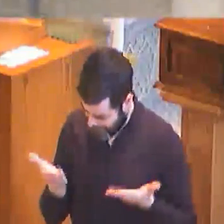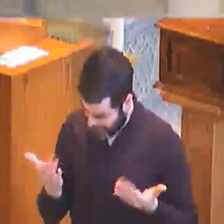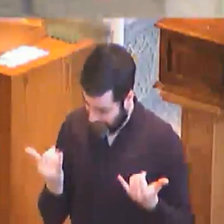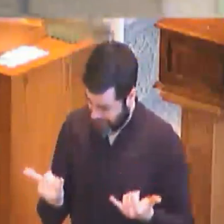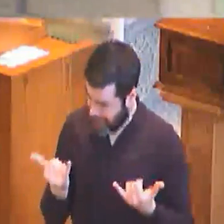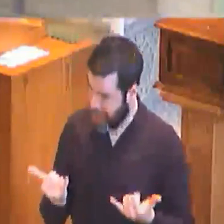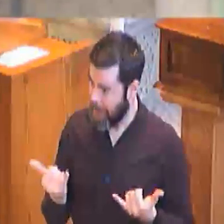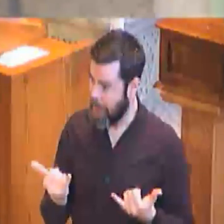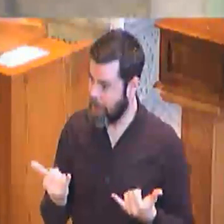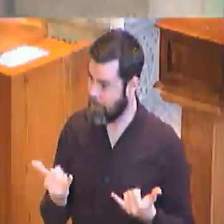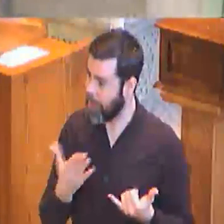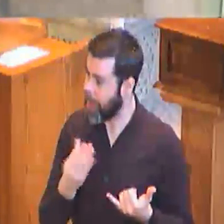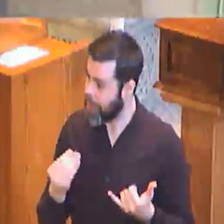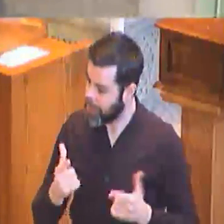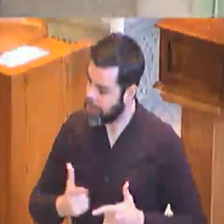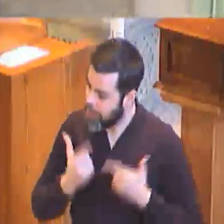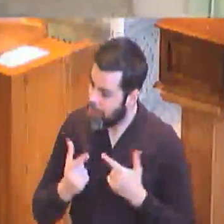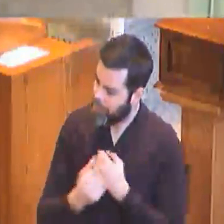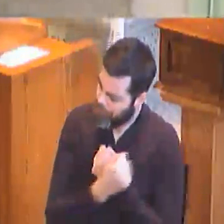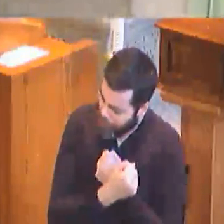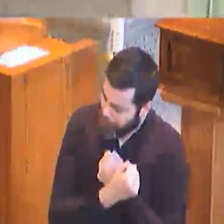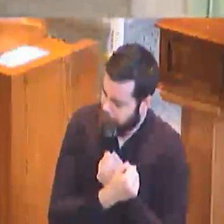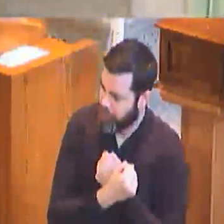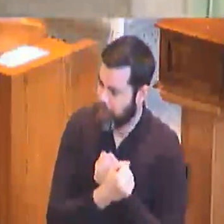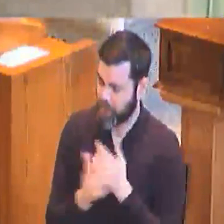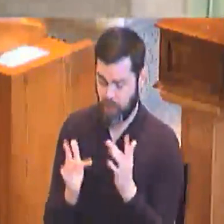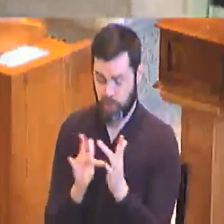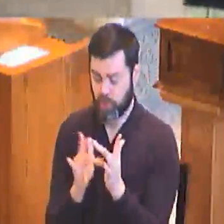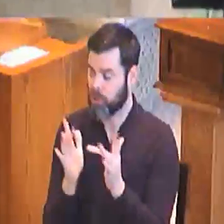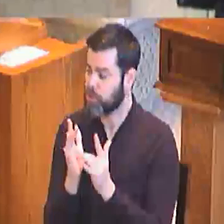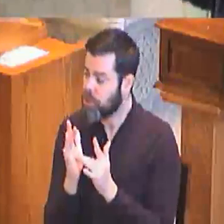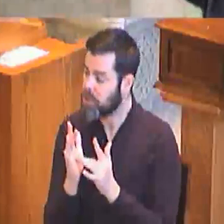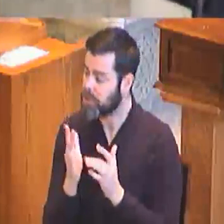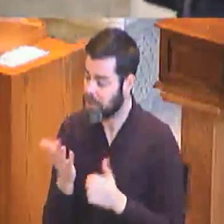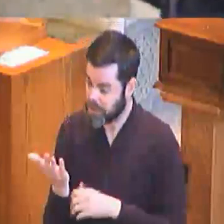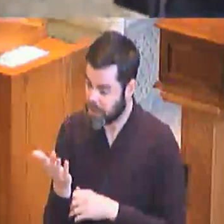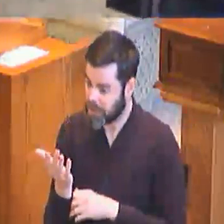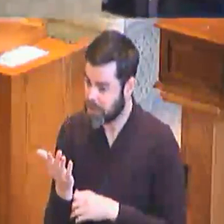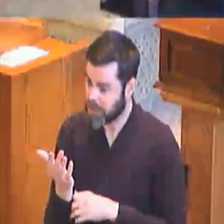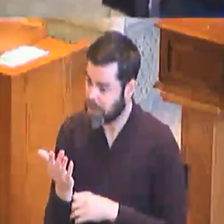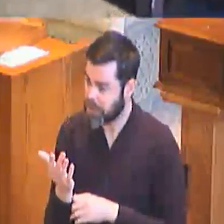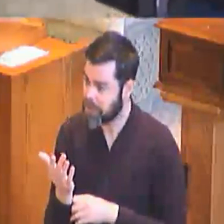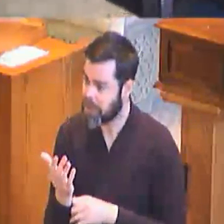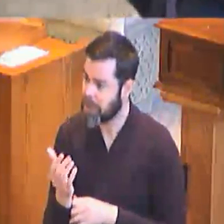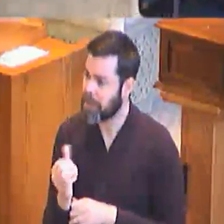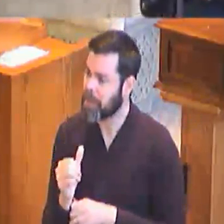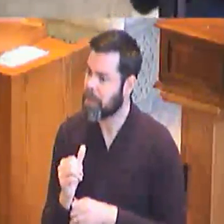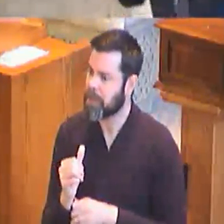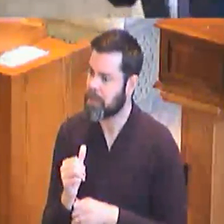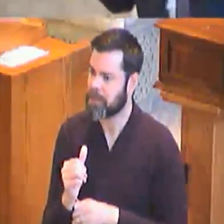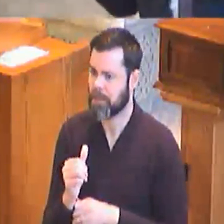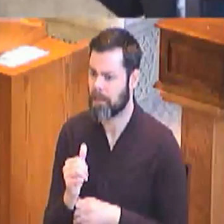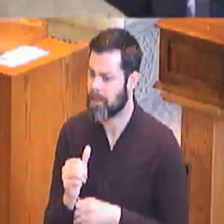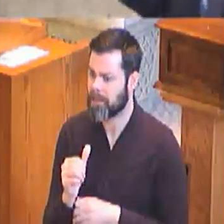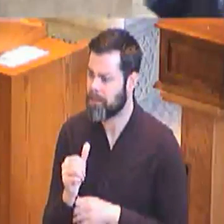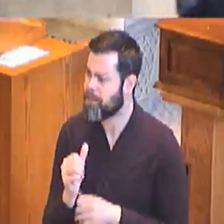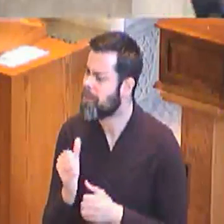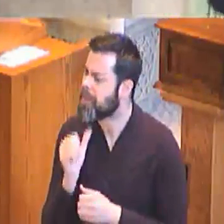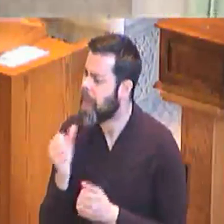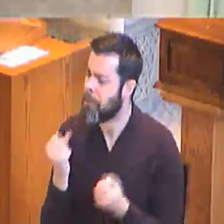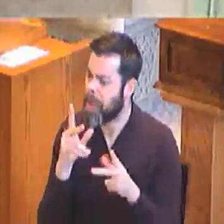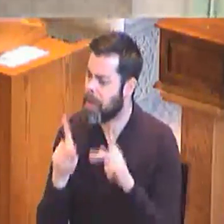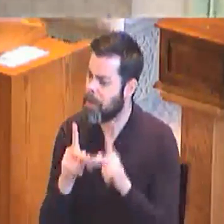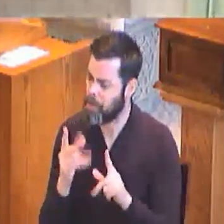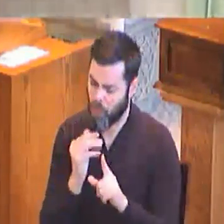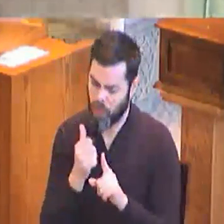of God is love. And so Jesus was not getting the response that he wanted, so to speak, so he decided